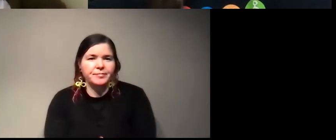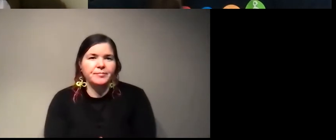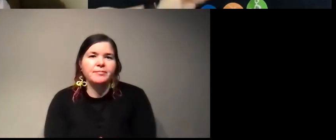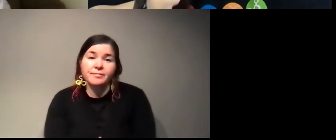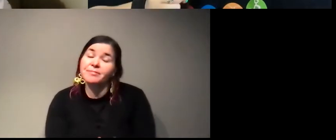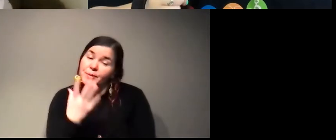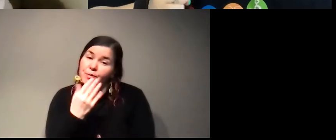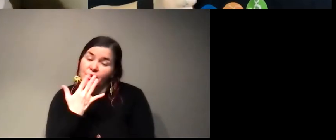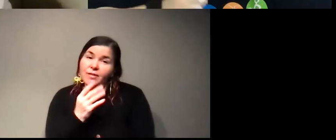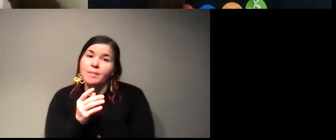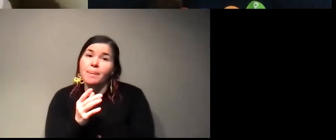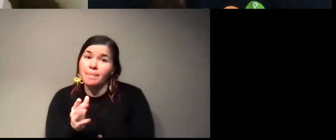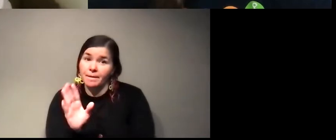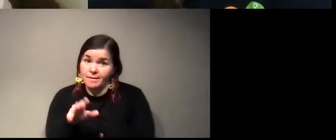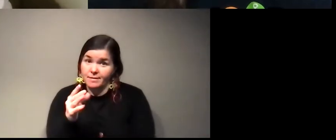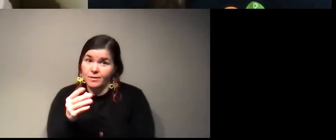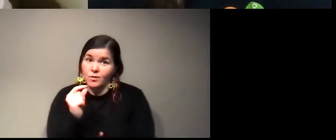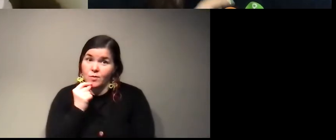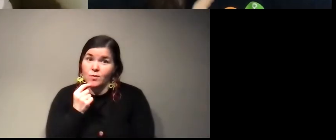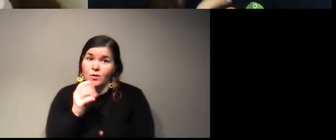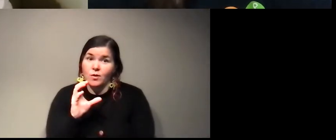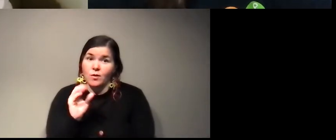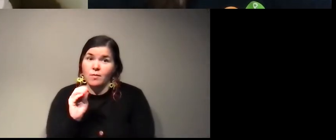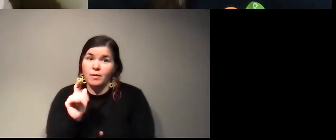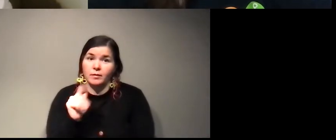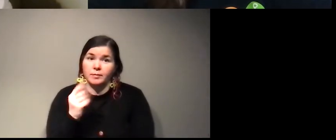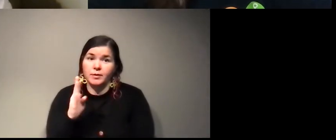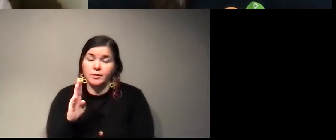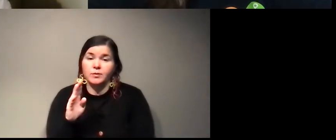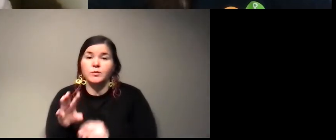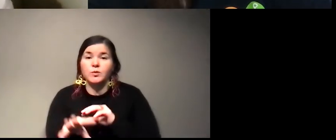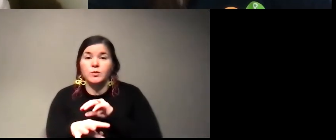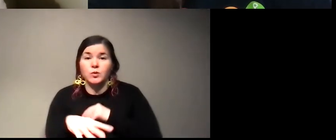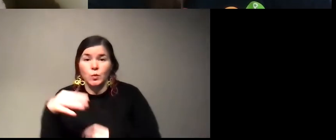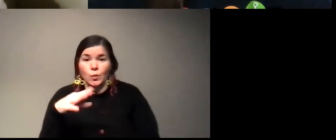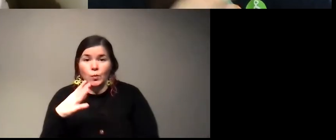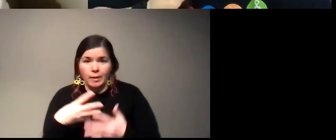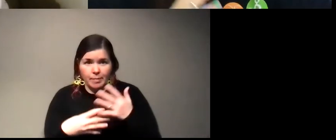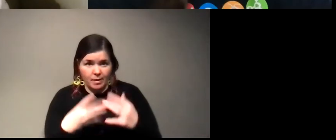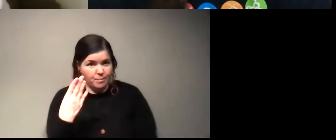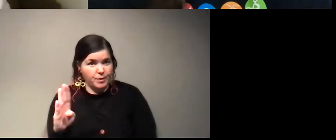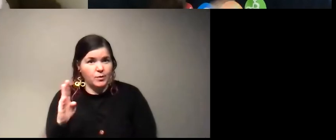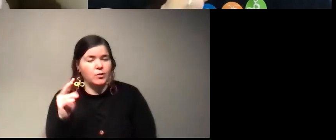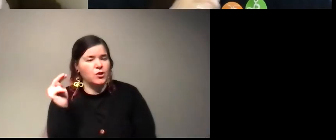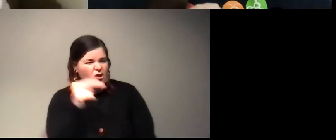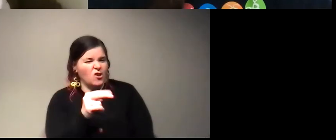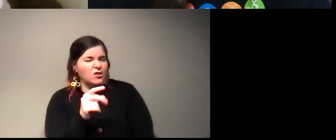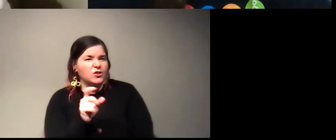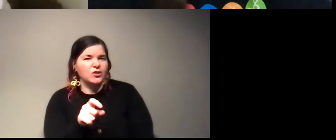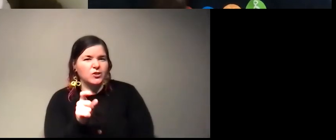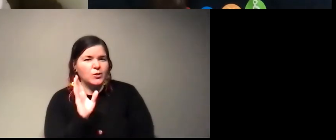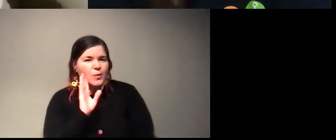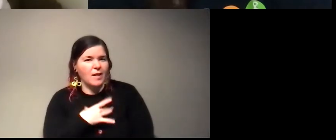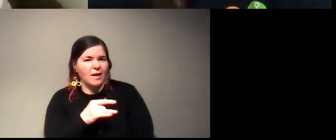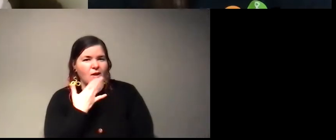pretty color. You know what's kind of cobalt blue looking? Squid blood. Really? Take a look at squid blood. I bet you'll like that